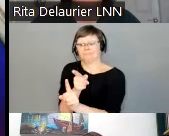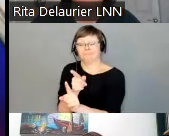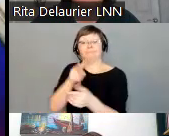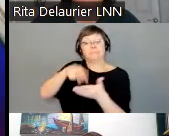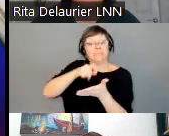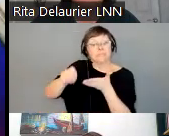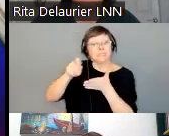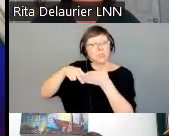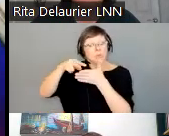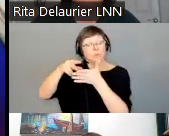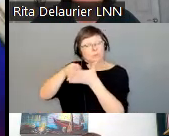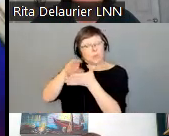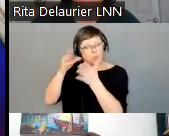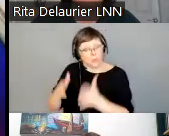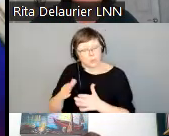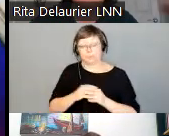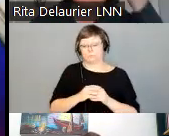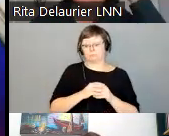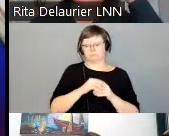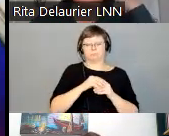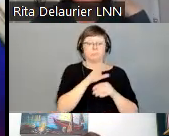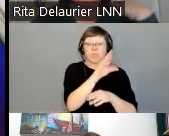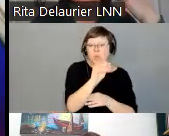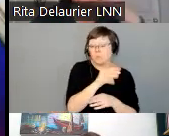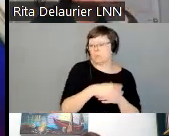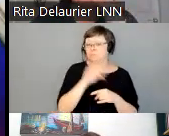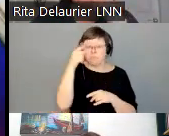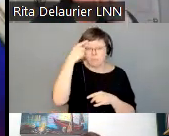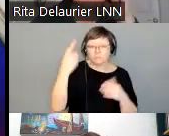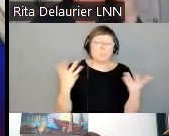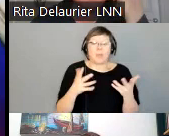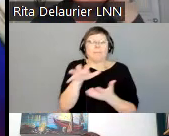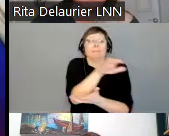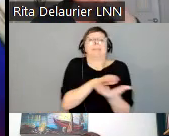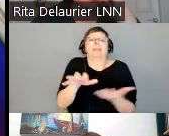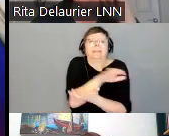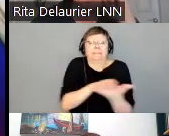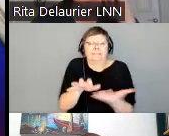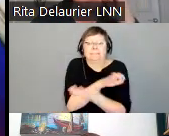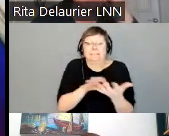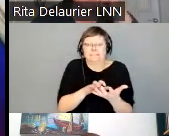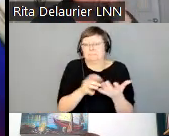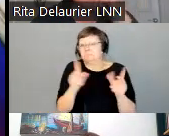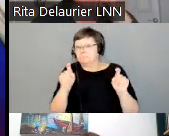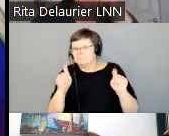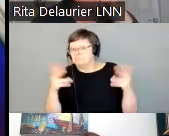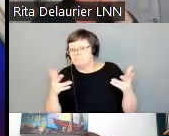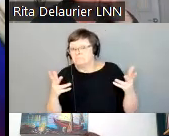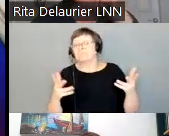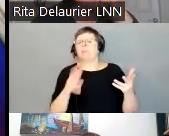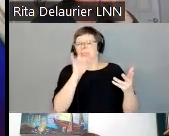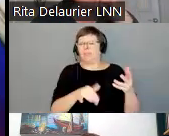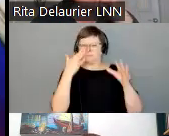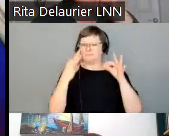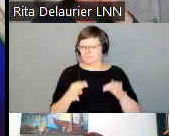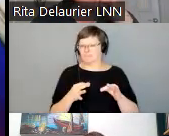Are you speaking to employers? Or is it sort of a mixed bag and you're speaking to everyone? And then you want to